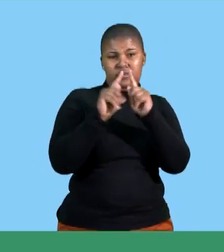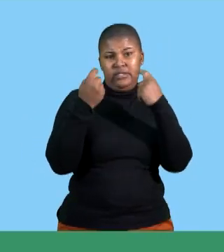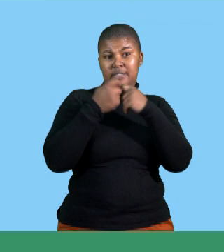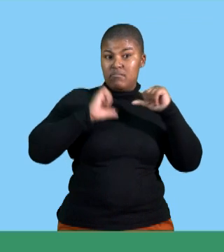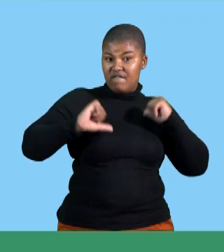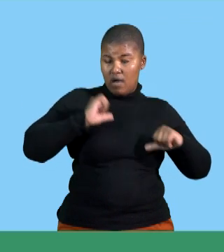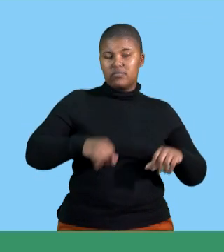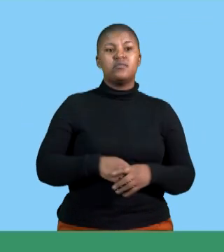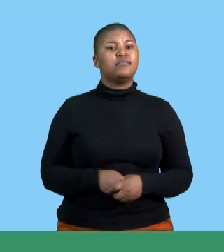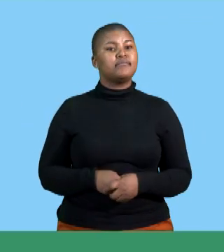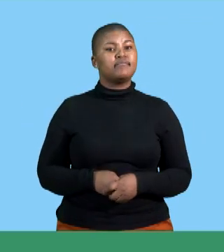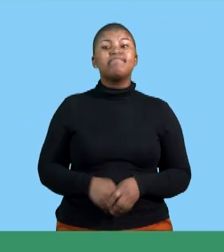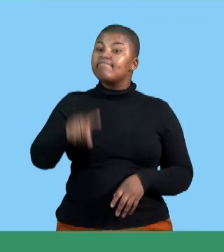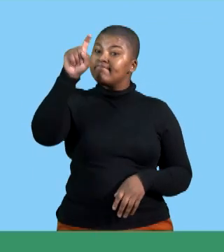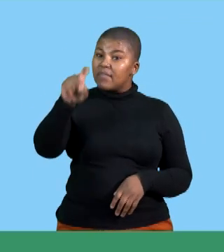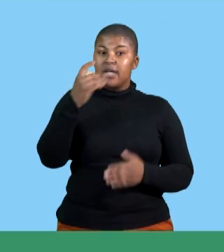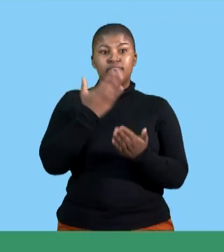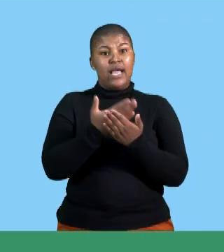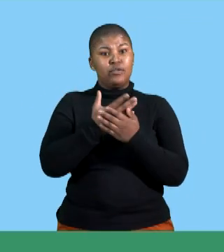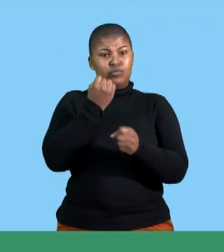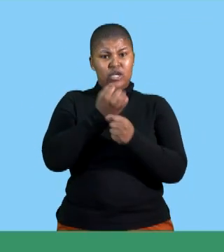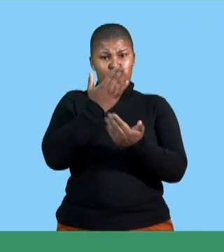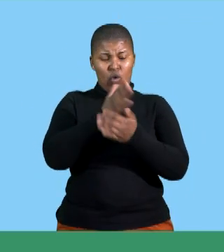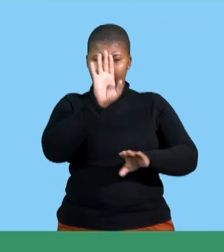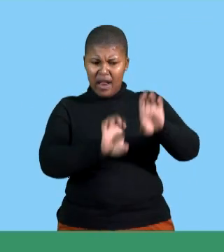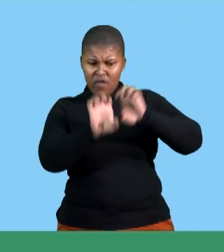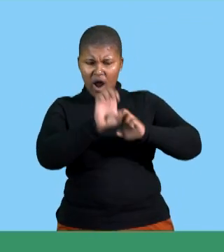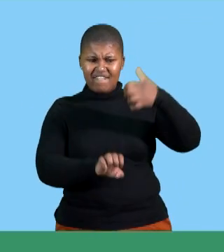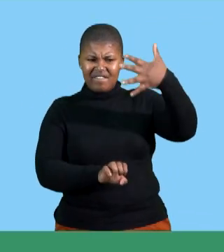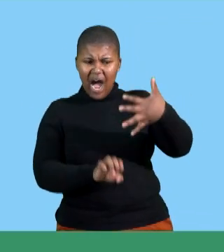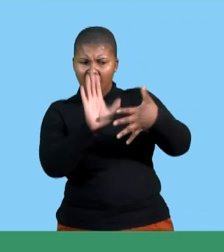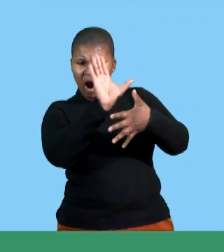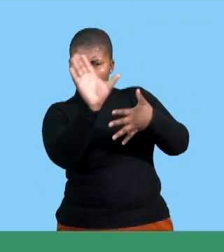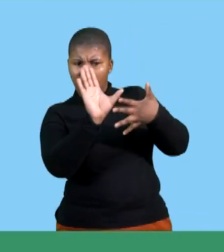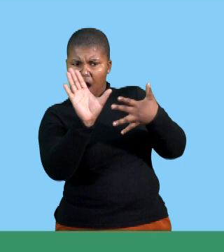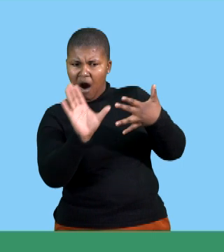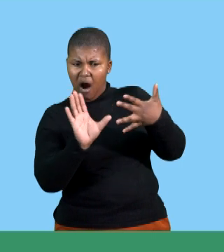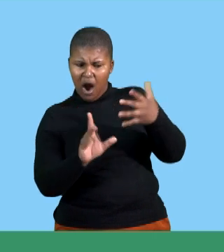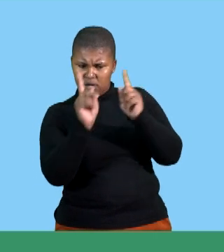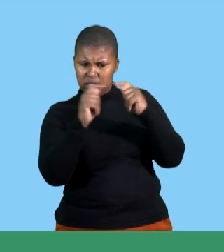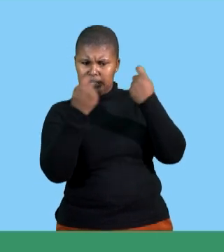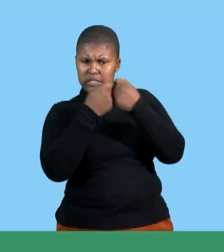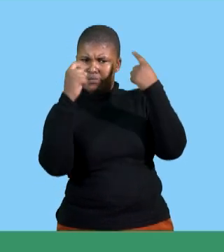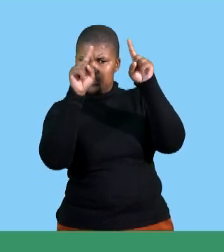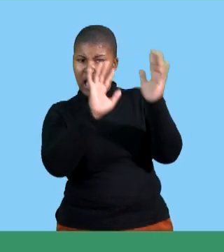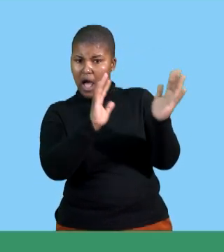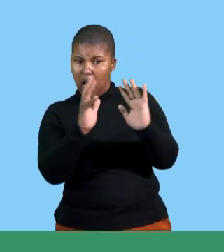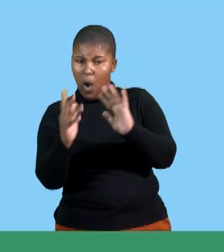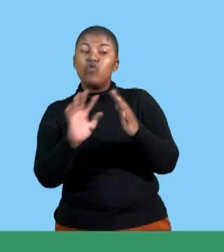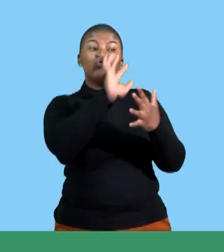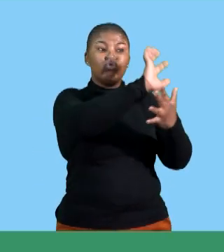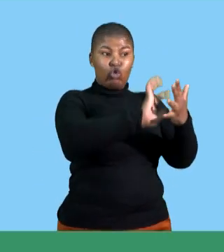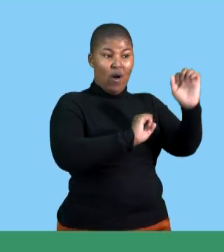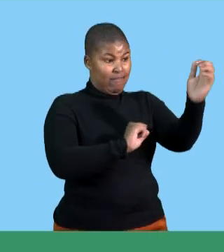team performance. You must also be able to evaluate the 5 criteria for successful team performance from given